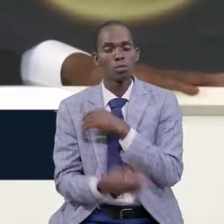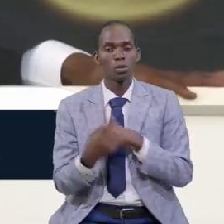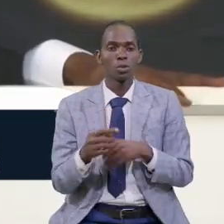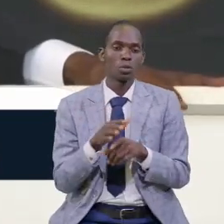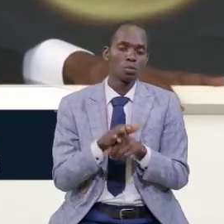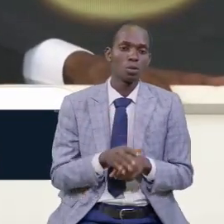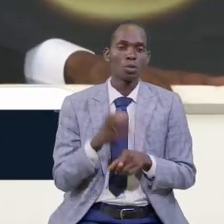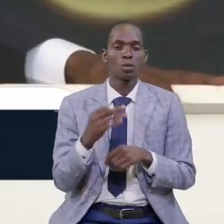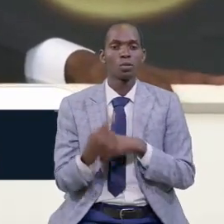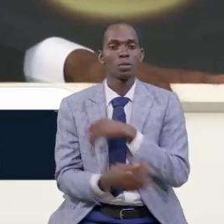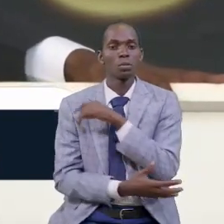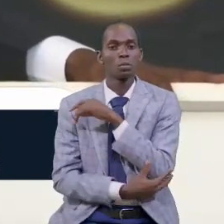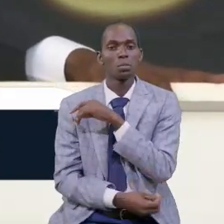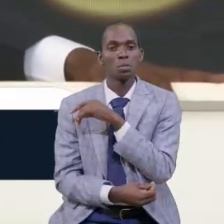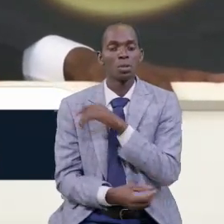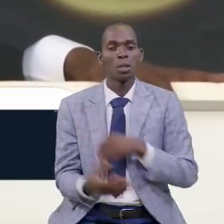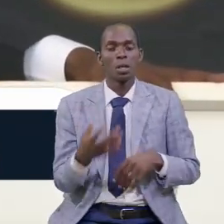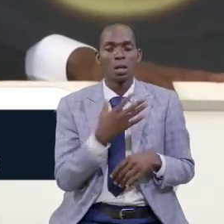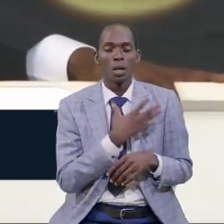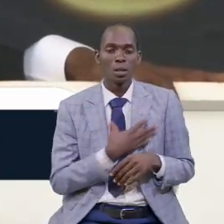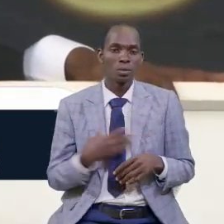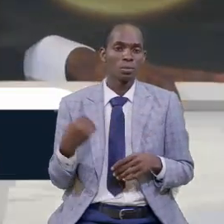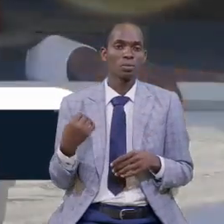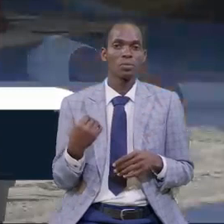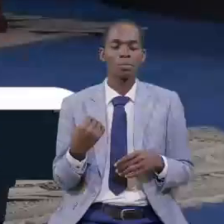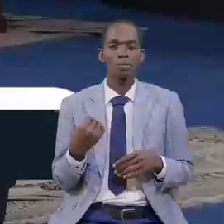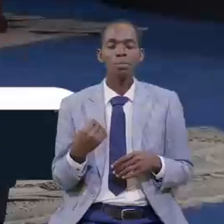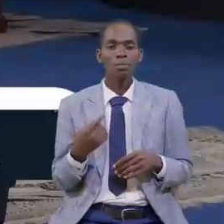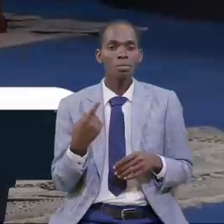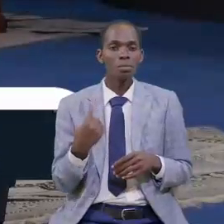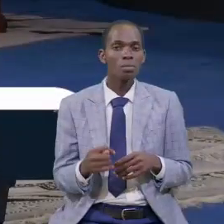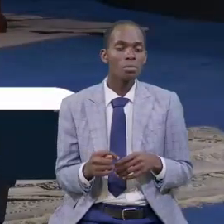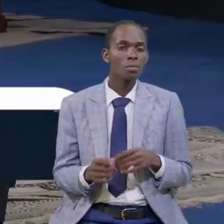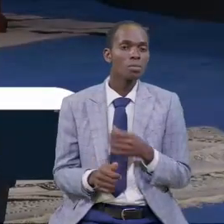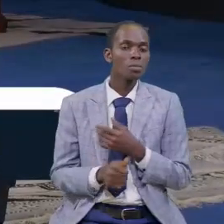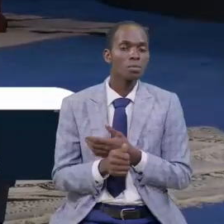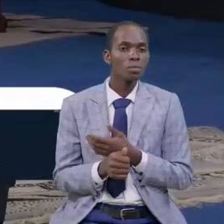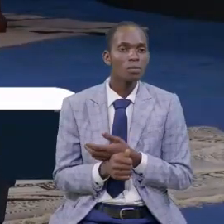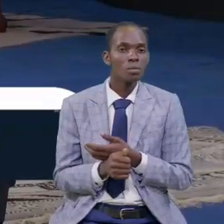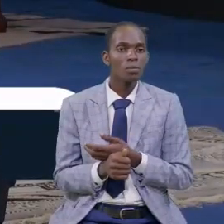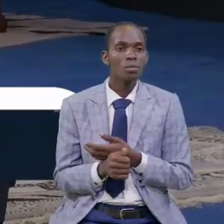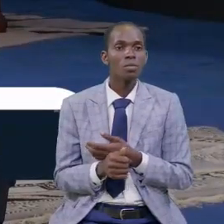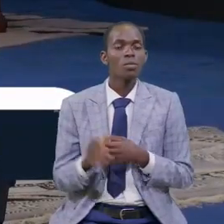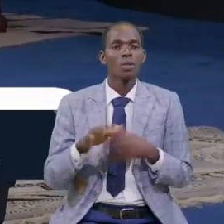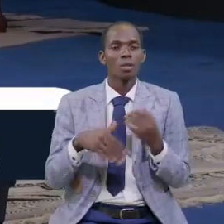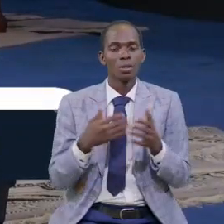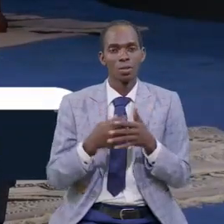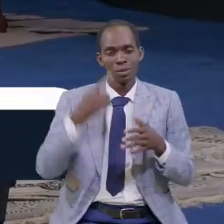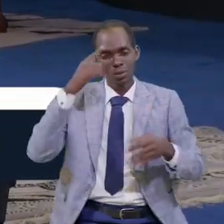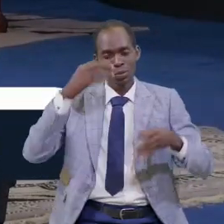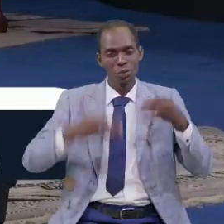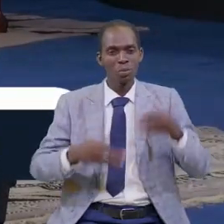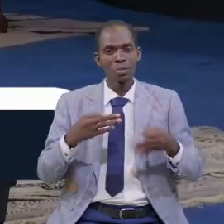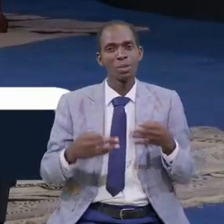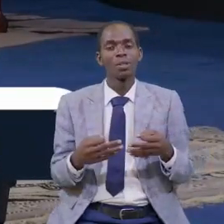and violate perversion, perverting of judgment and justice